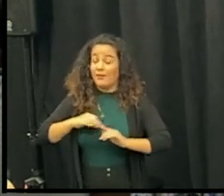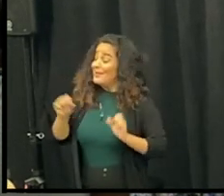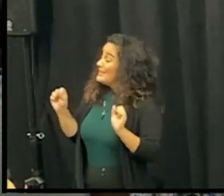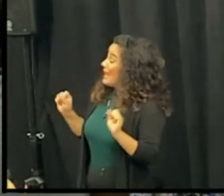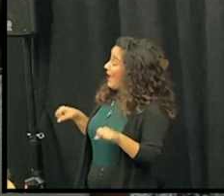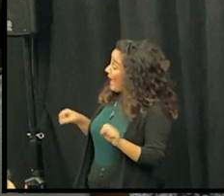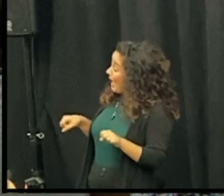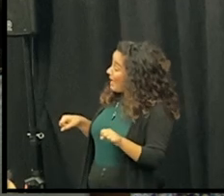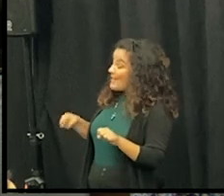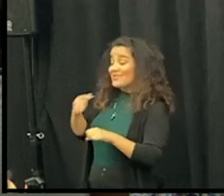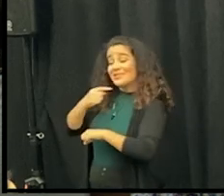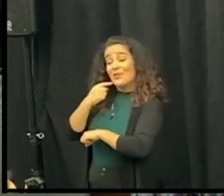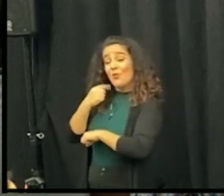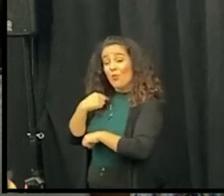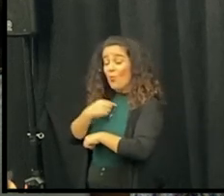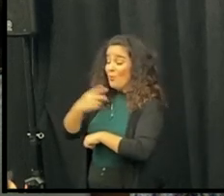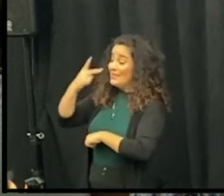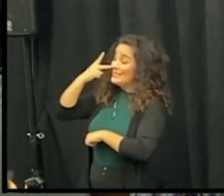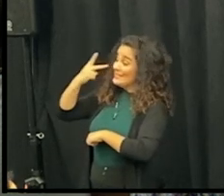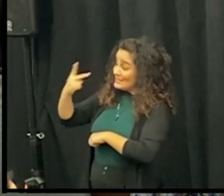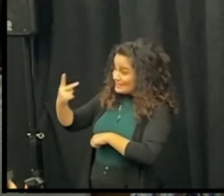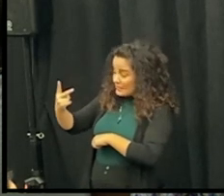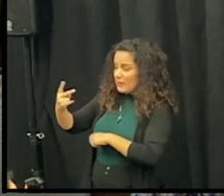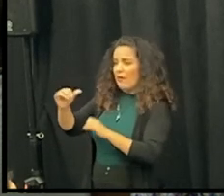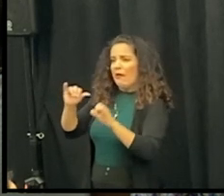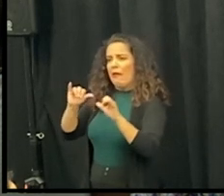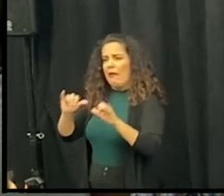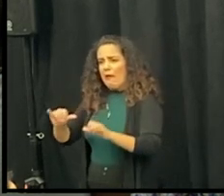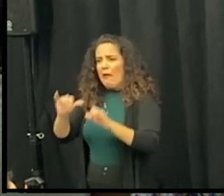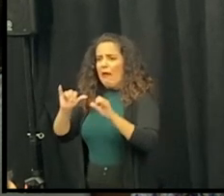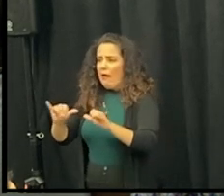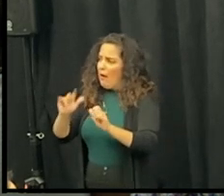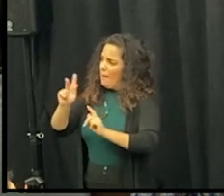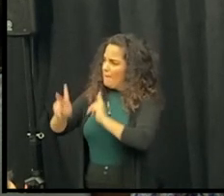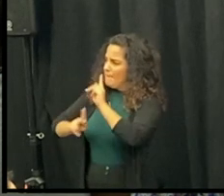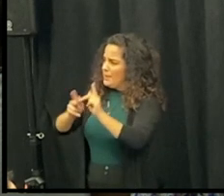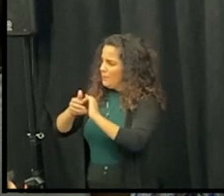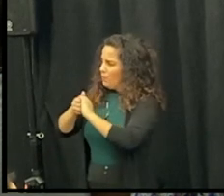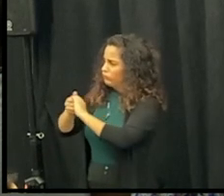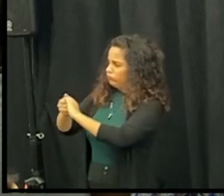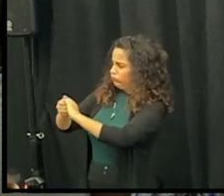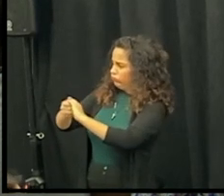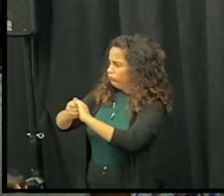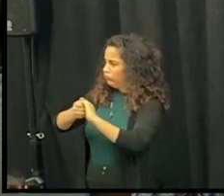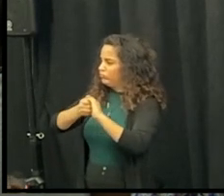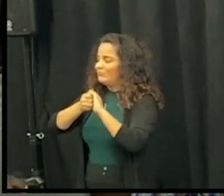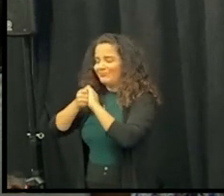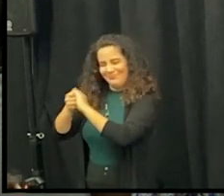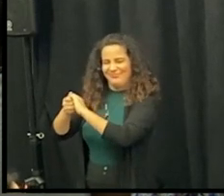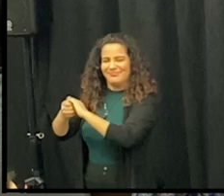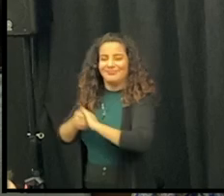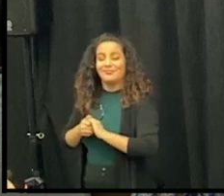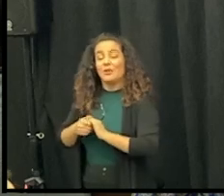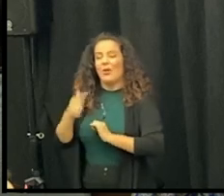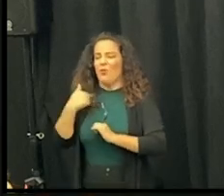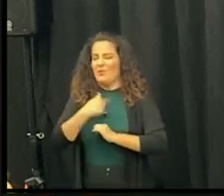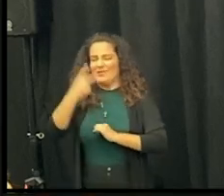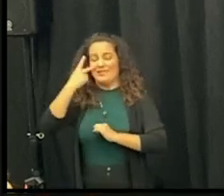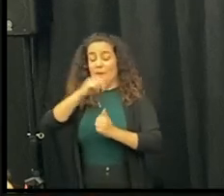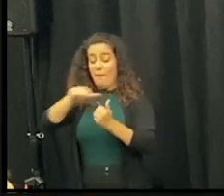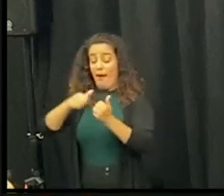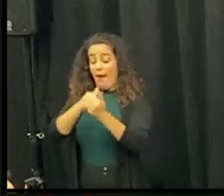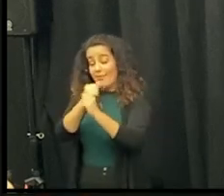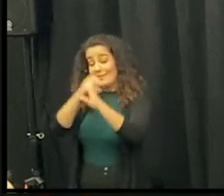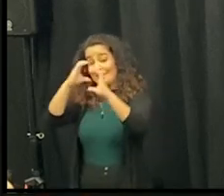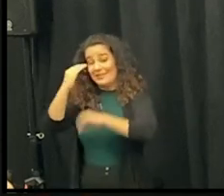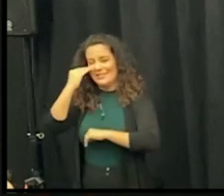get productions and compositions made, and you've all spoken about behind the scenes, what are they